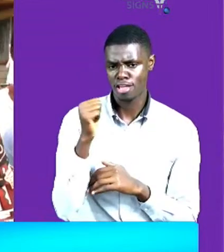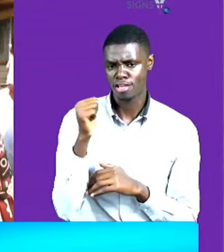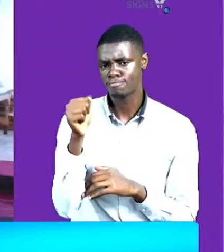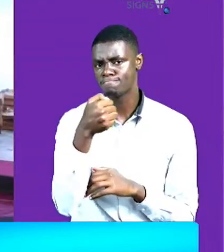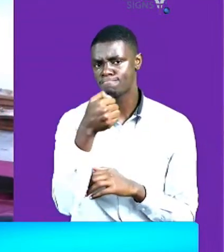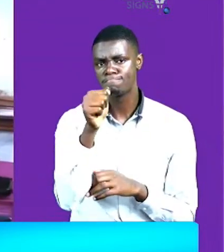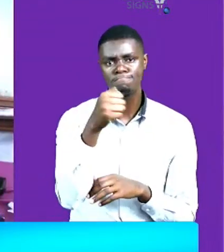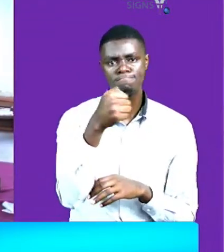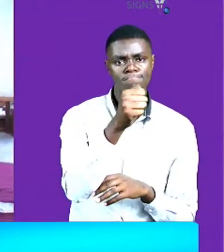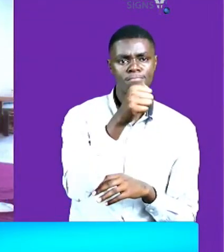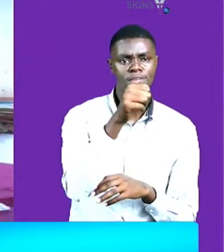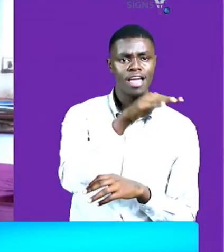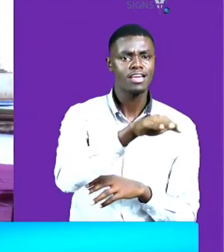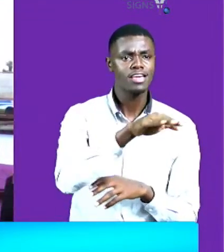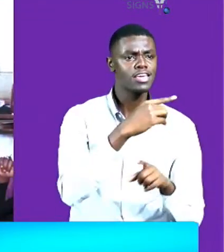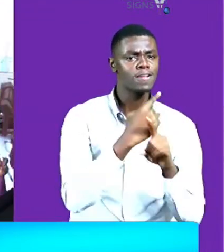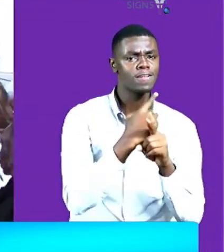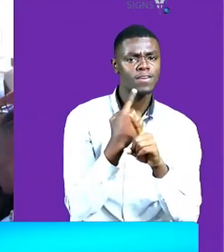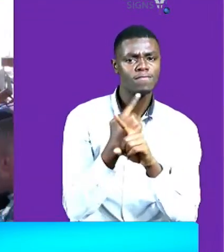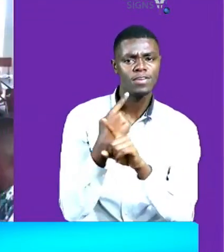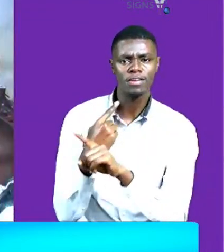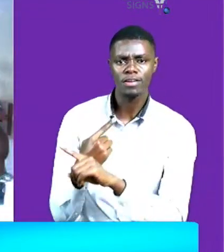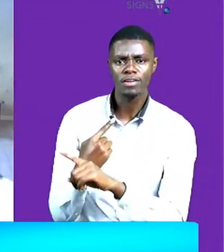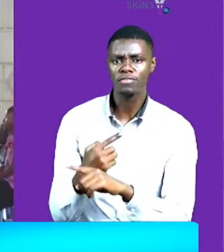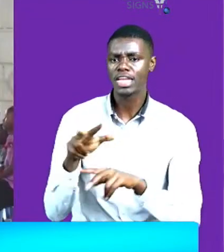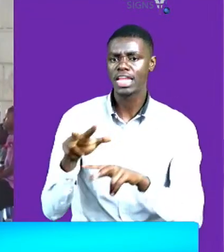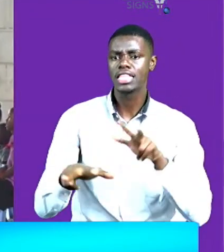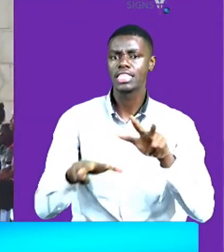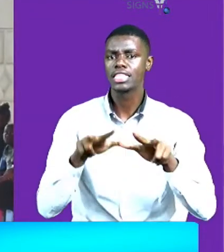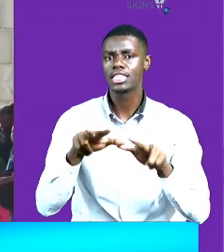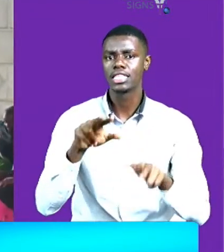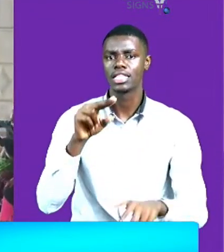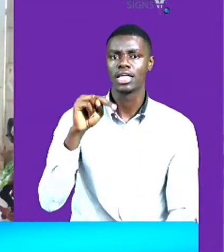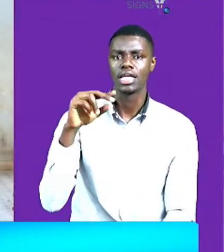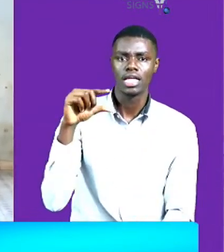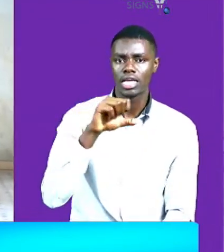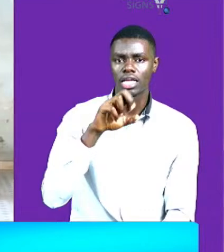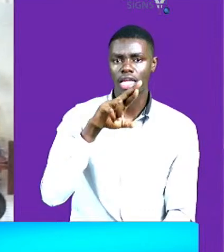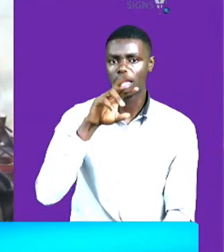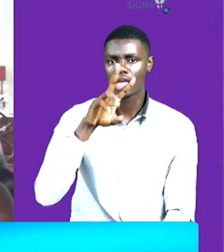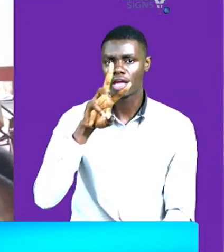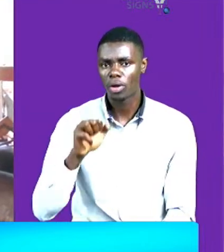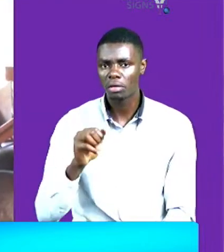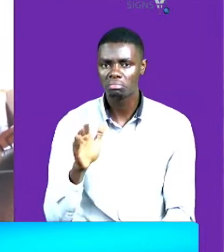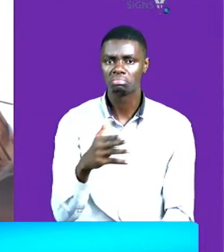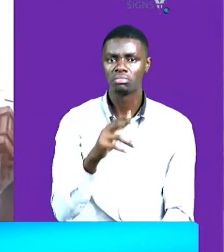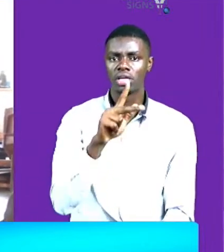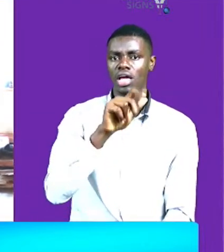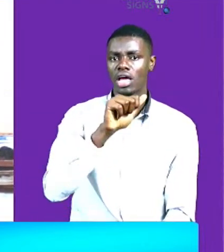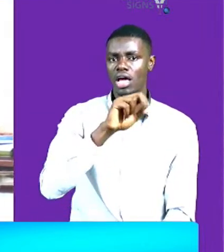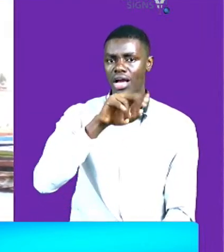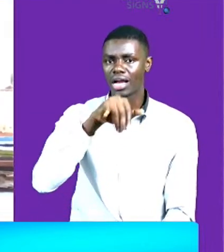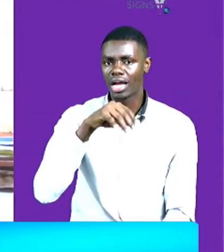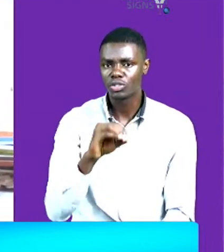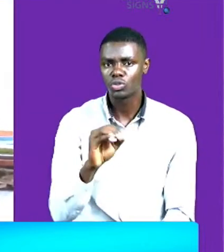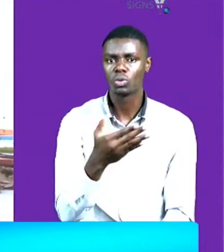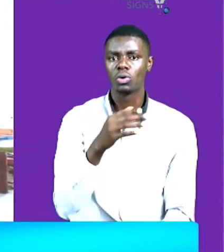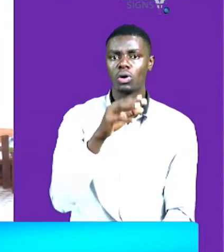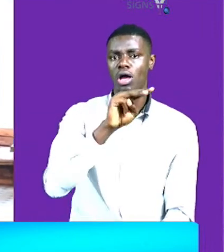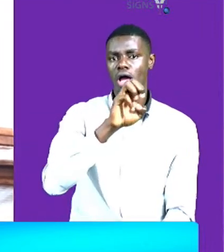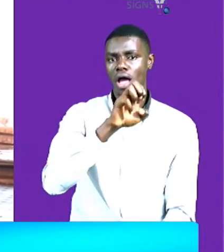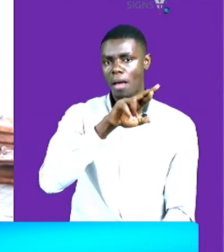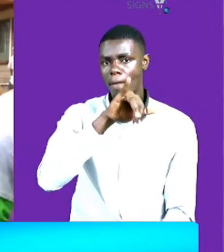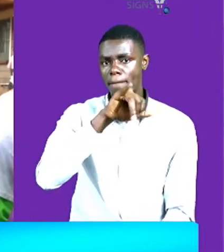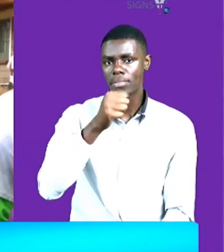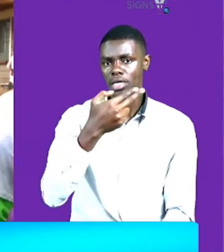tumetembea mahali inaitwa Giriambu, tumetembea Ngerwe, tumetembea Kanjo, tumeenda Merishi, na